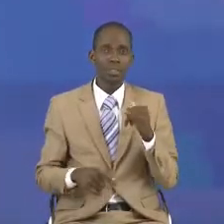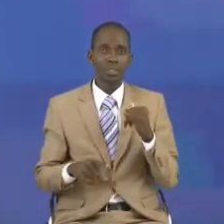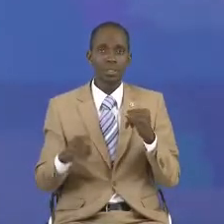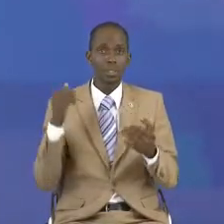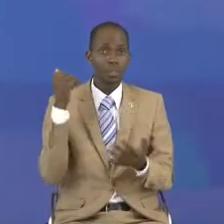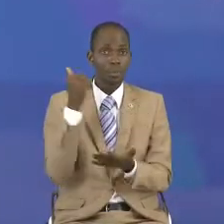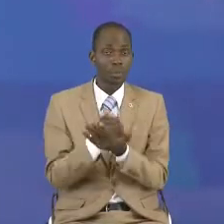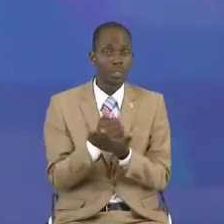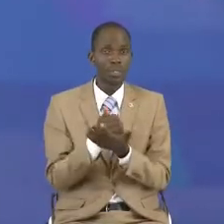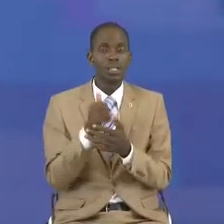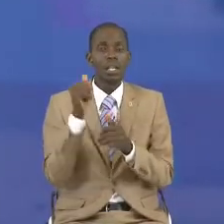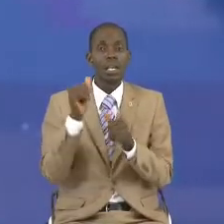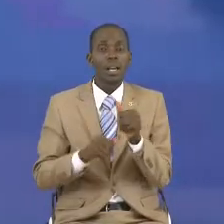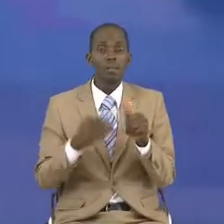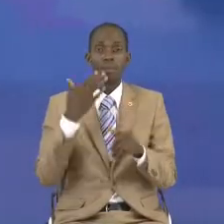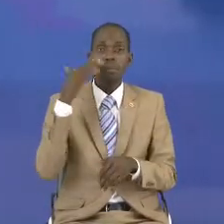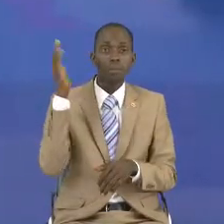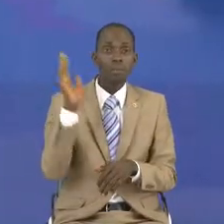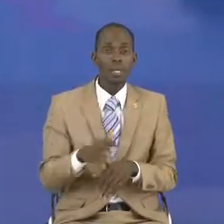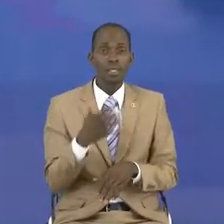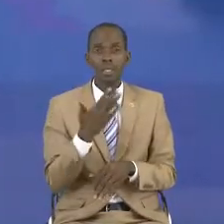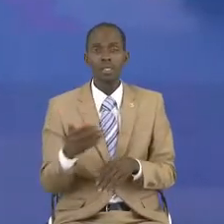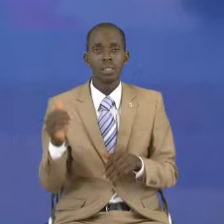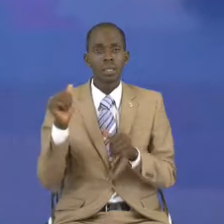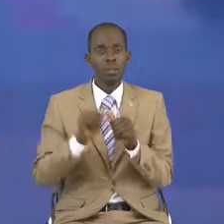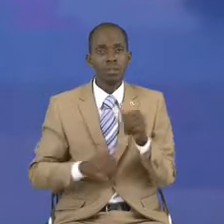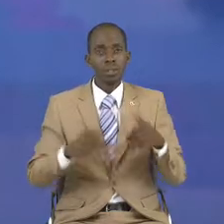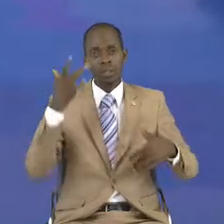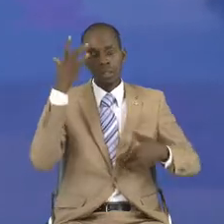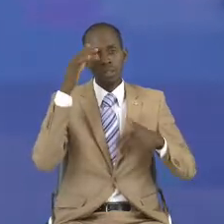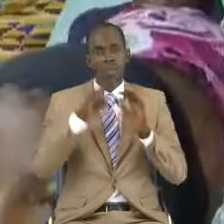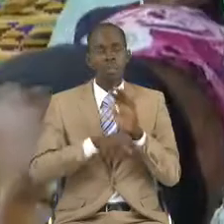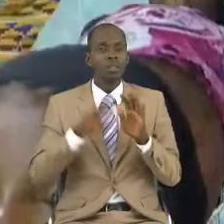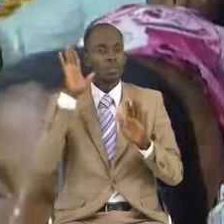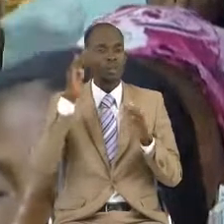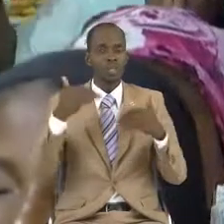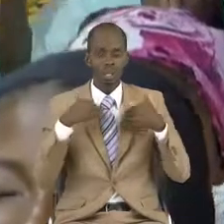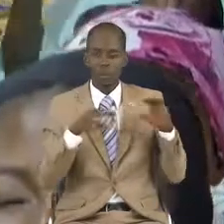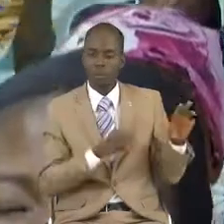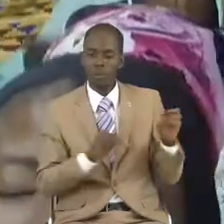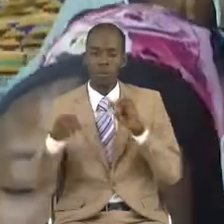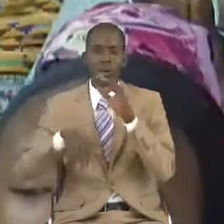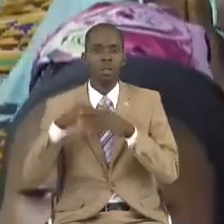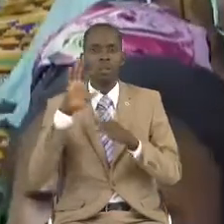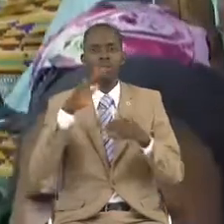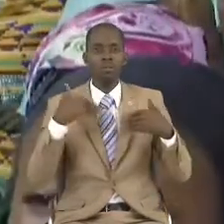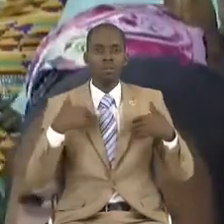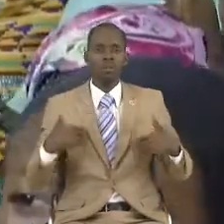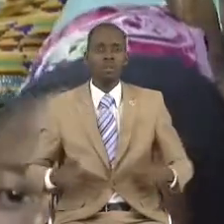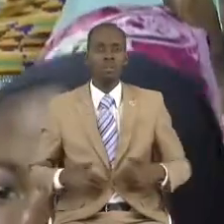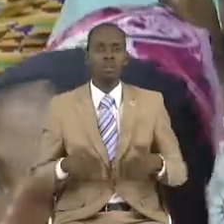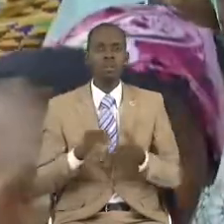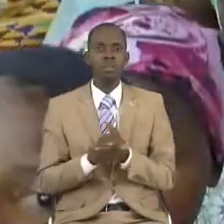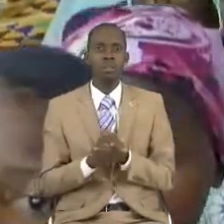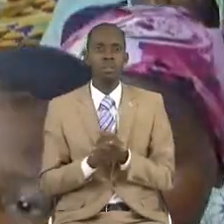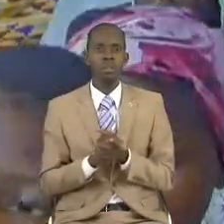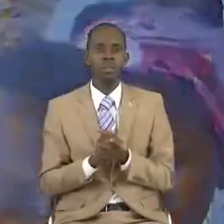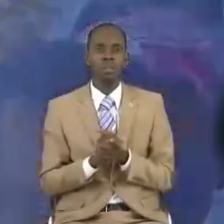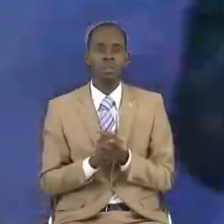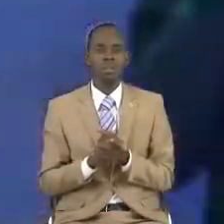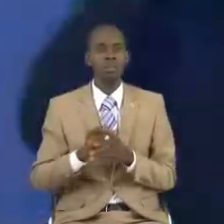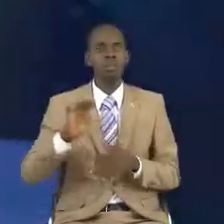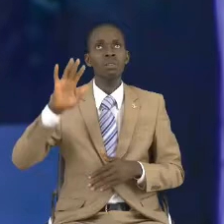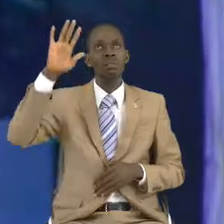evil scene every sickness would have gone out of your body rest up that